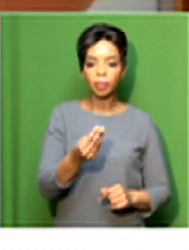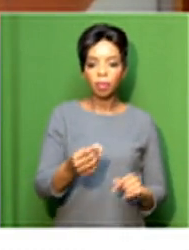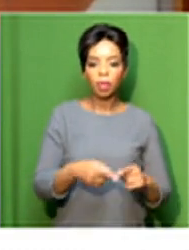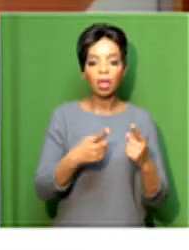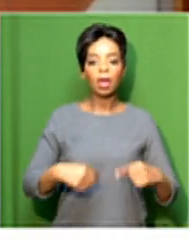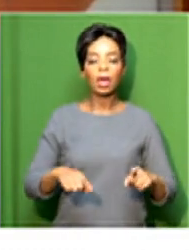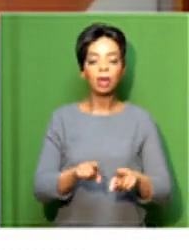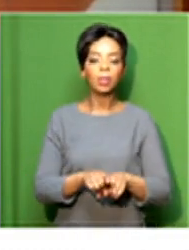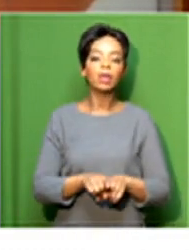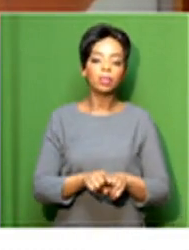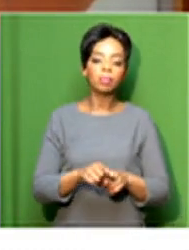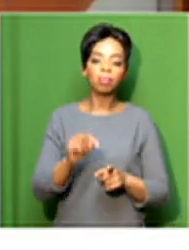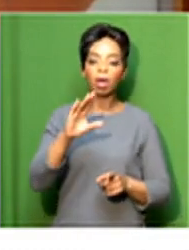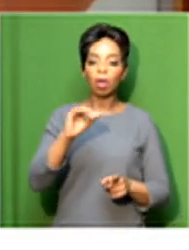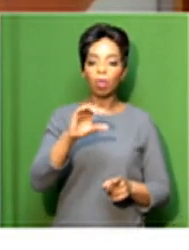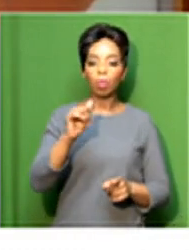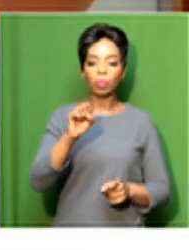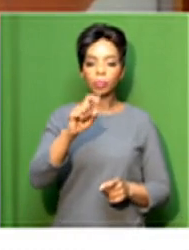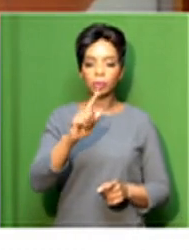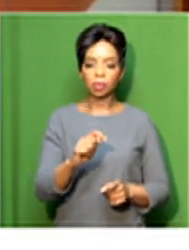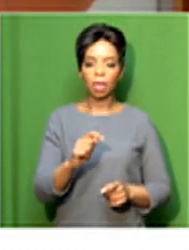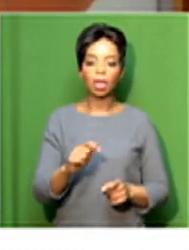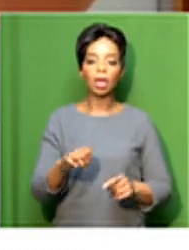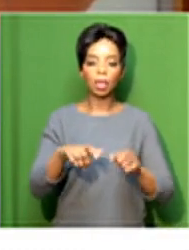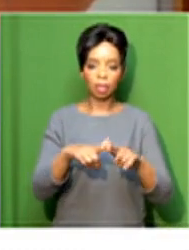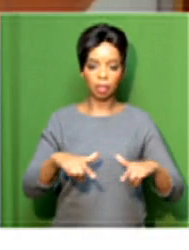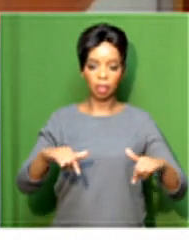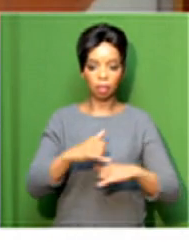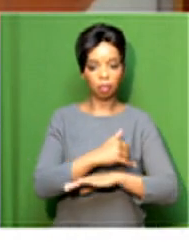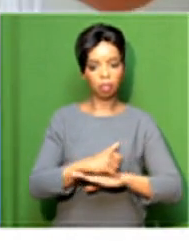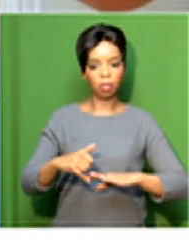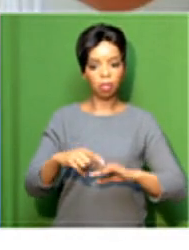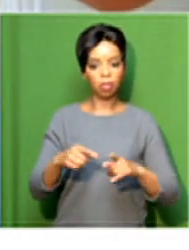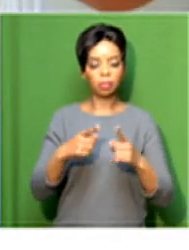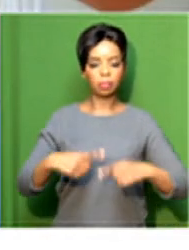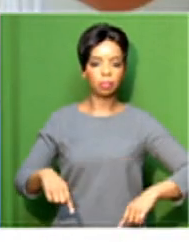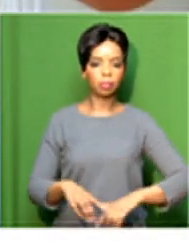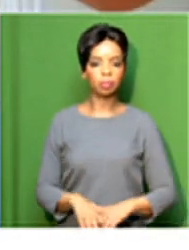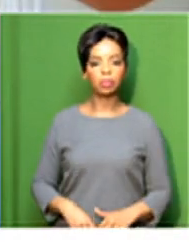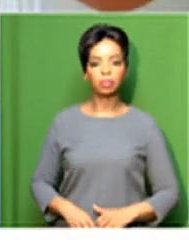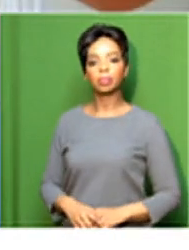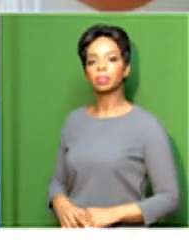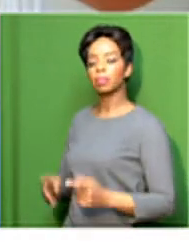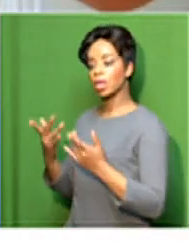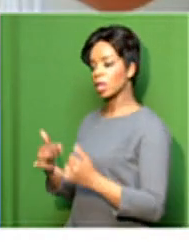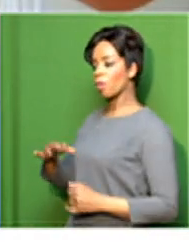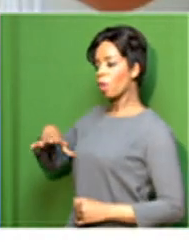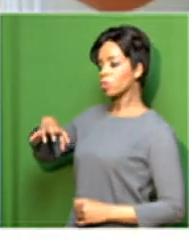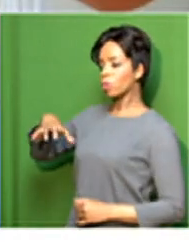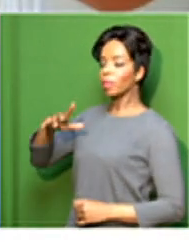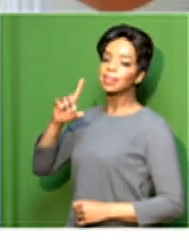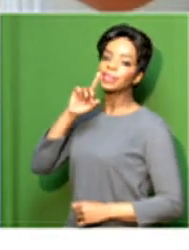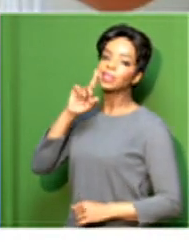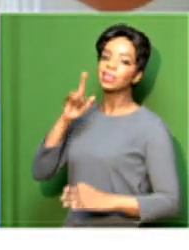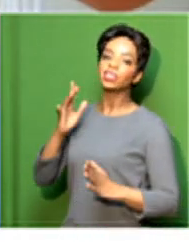coastline all the way from Dahop in the east up the Namibian coast. Let's now talk about the My Octopus Teacher